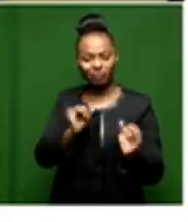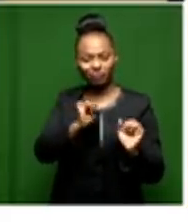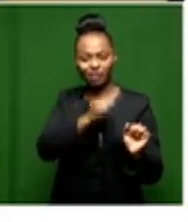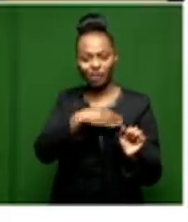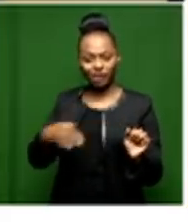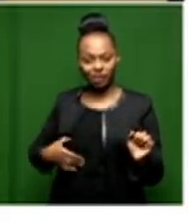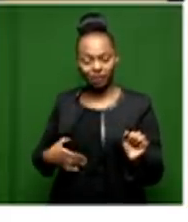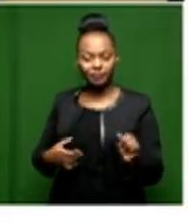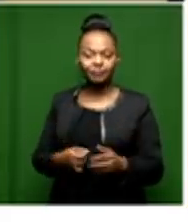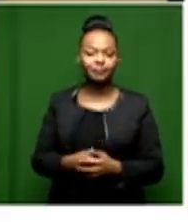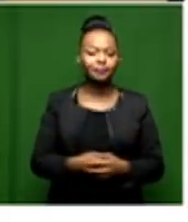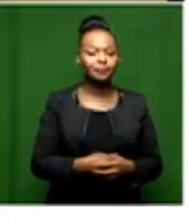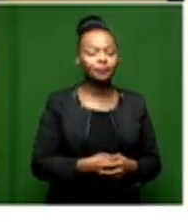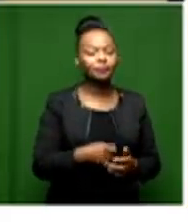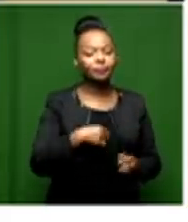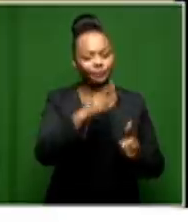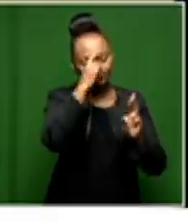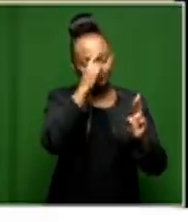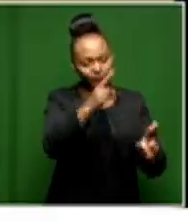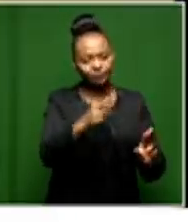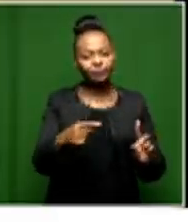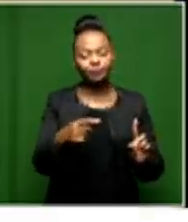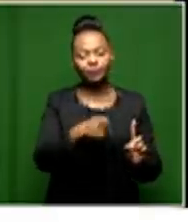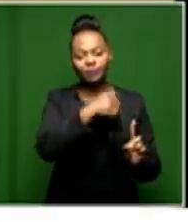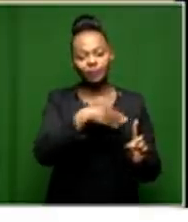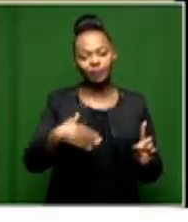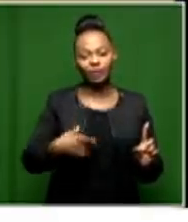I have immense respect for President Ramaphosa. He has